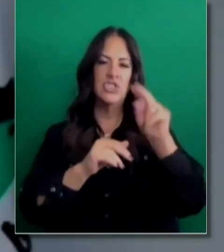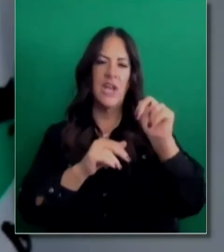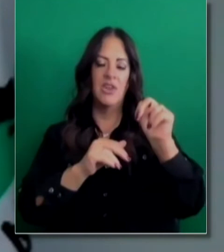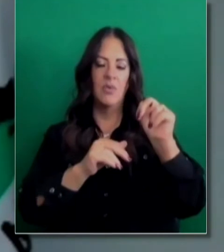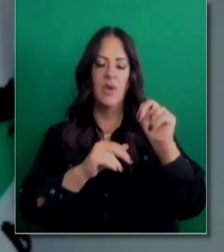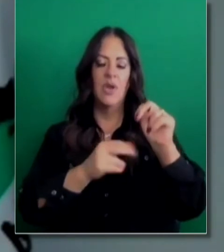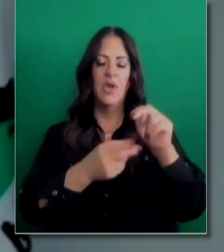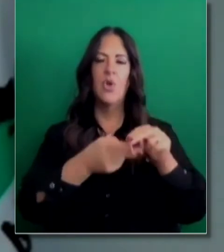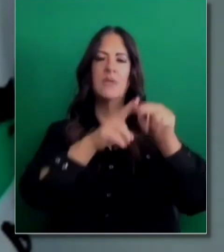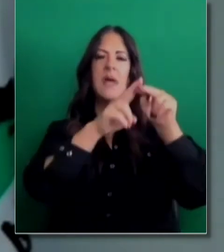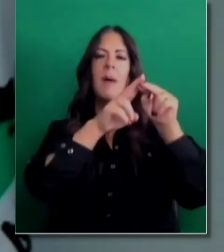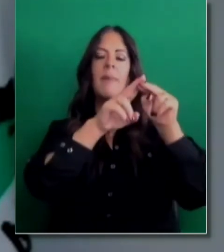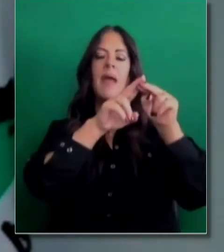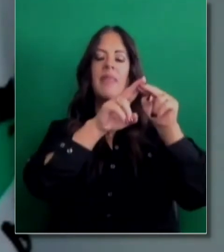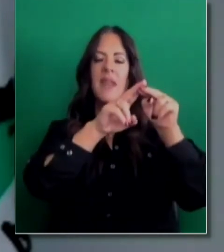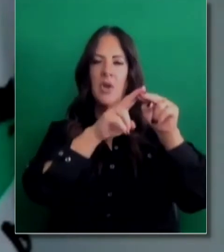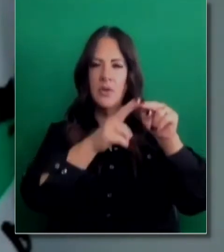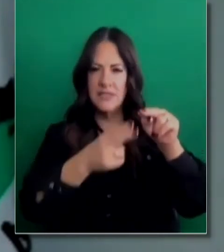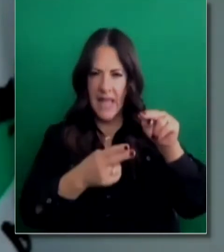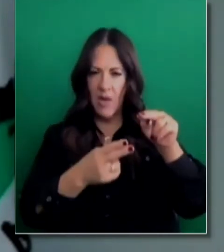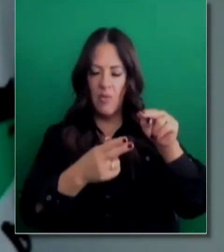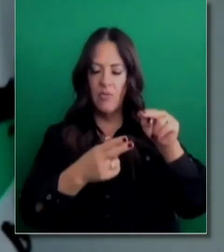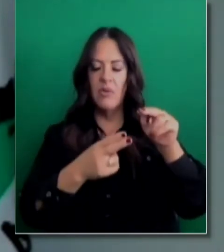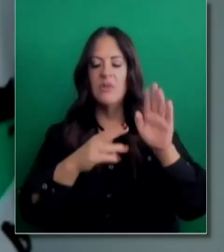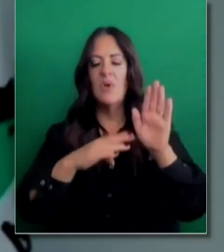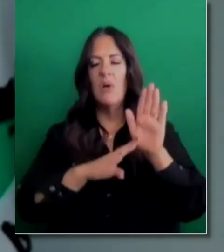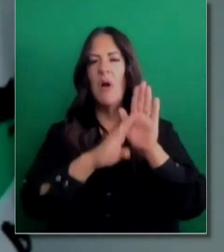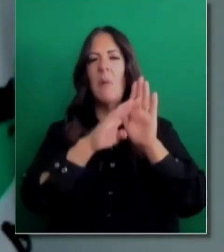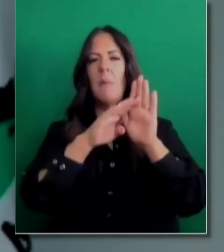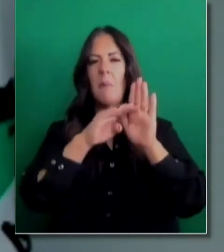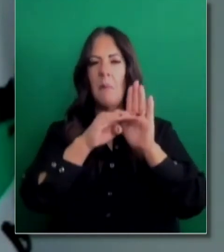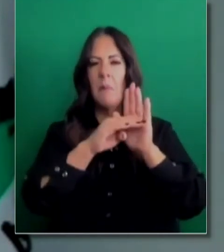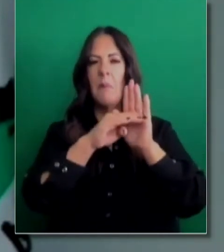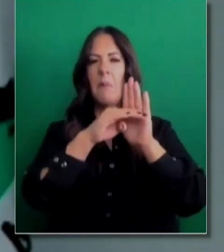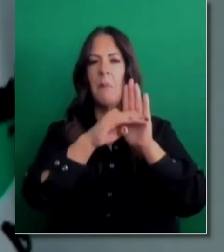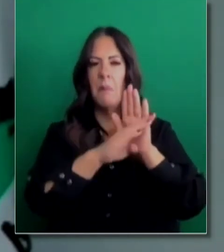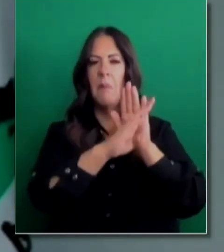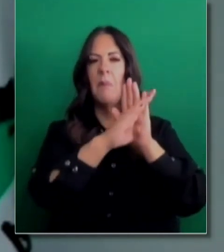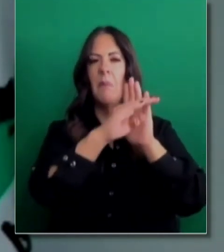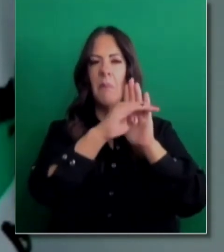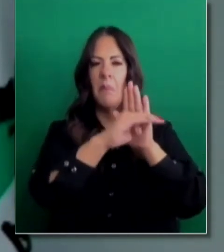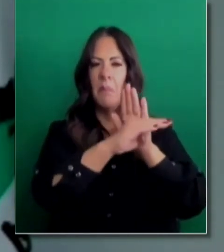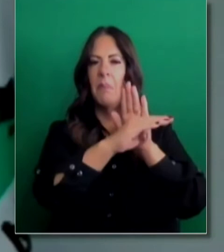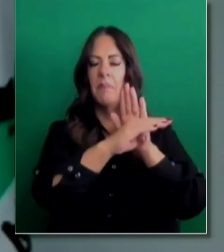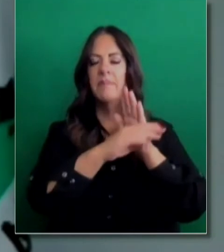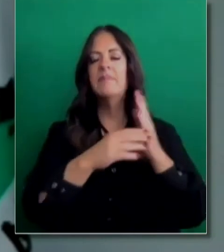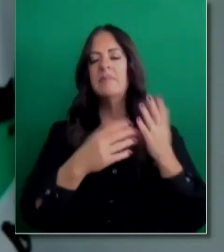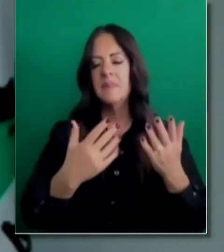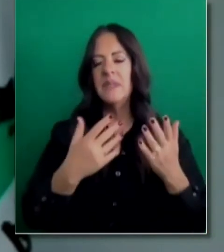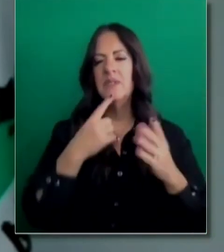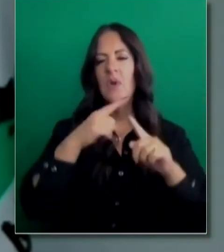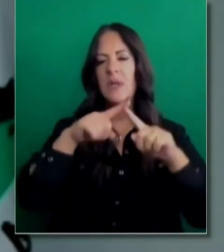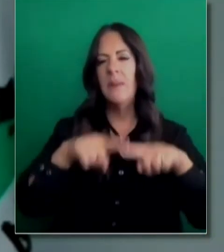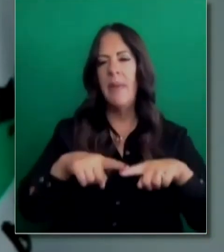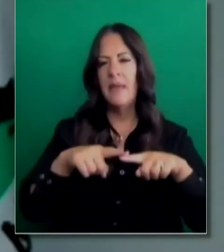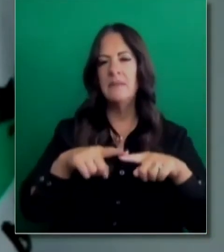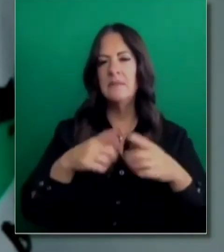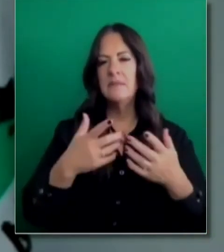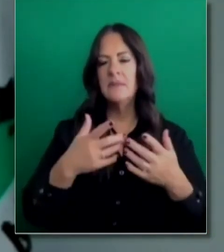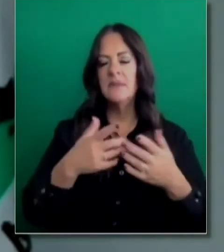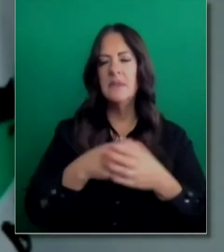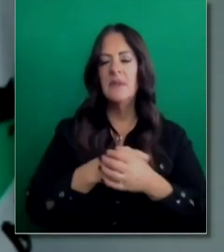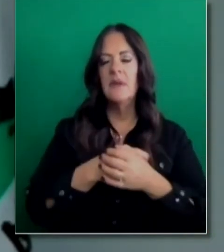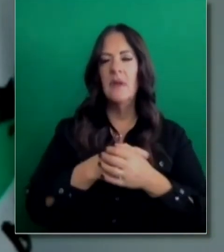now, buy a little breathing room, get into this period when registry staff are more available, that we're able to bring them into